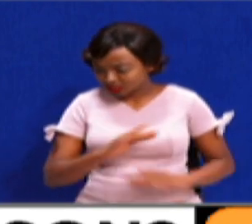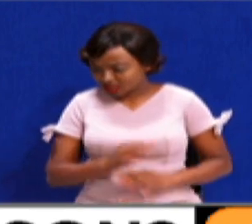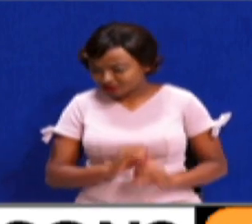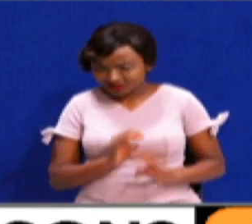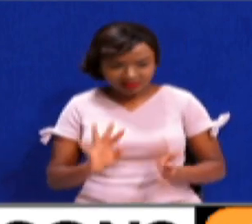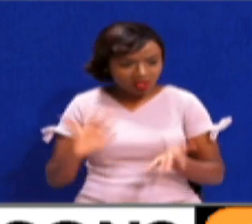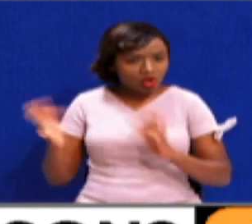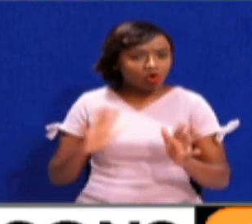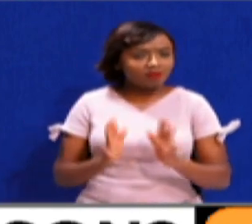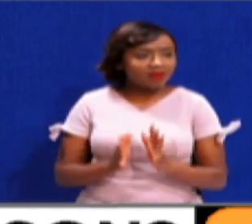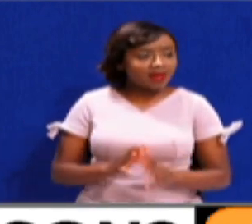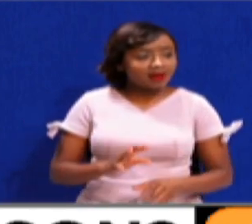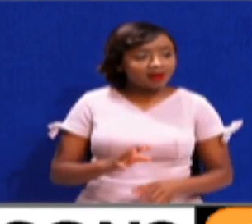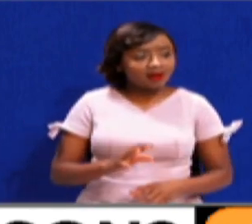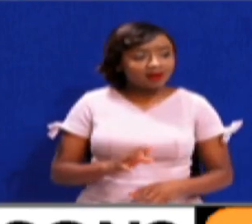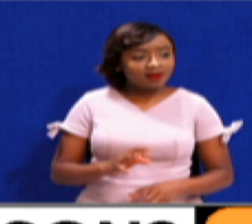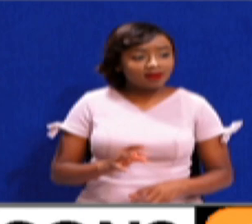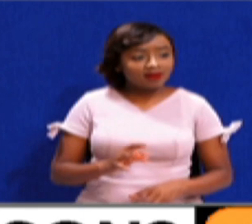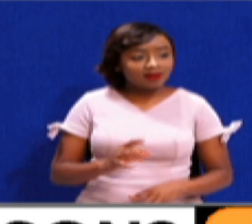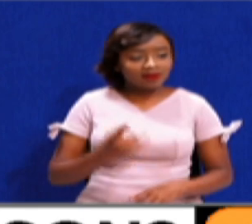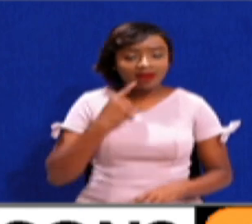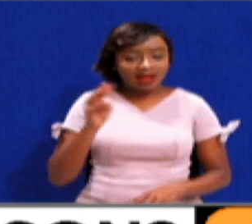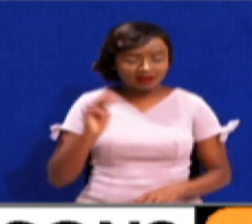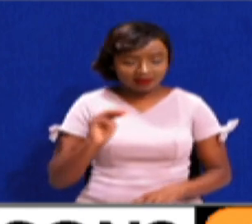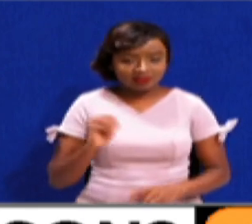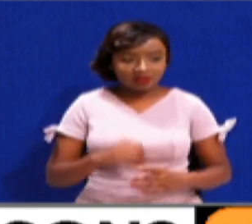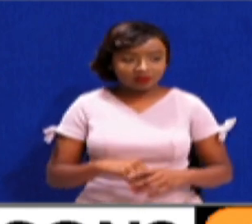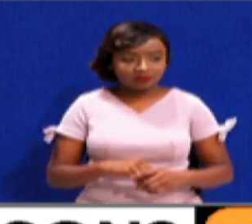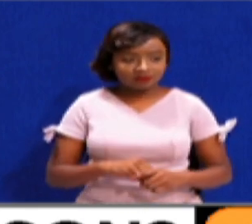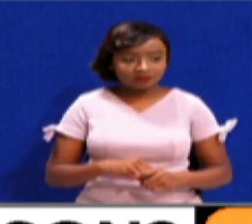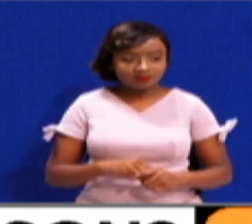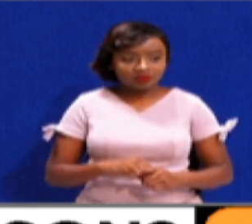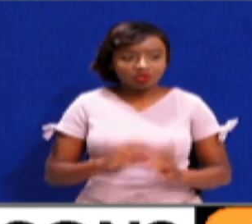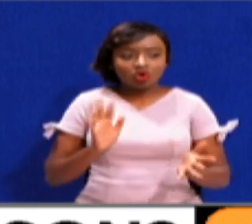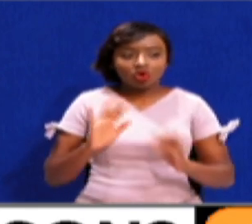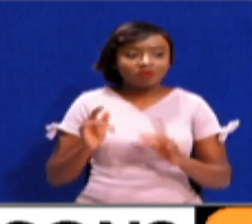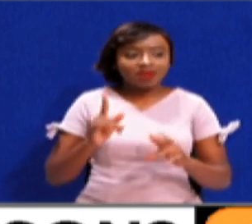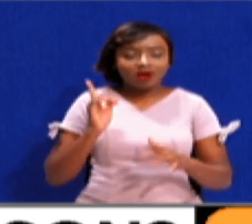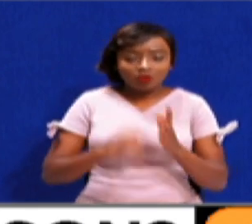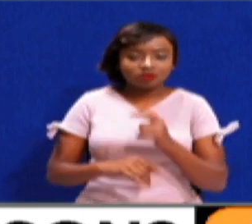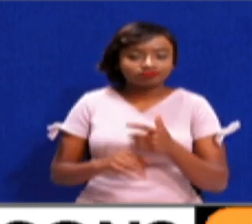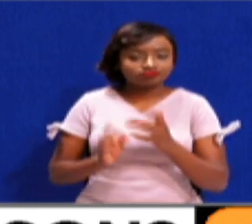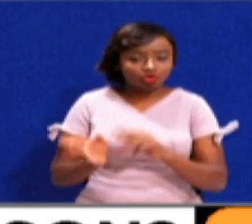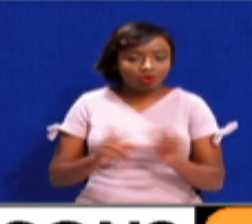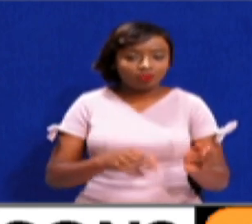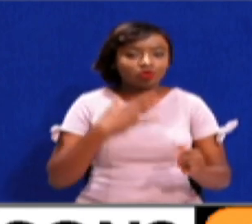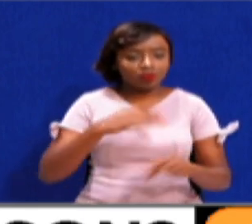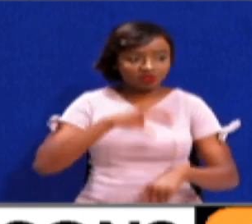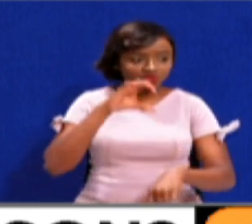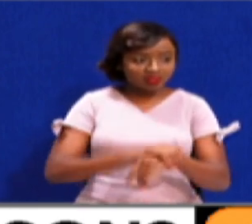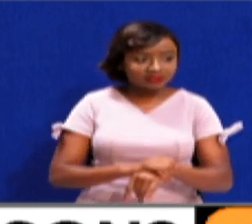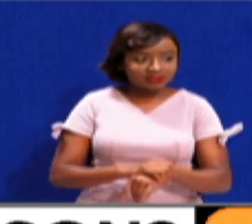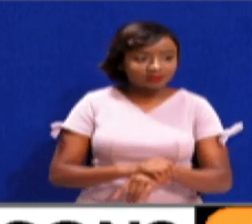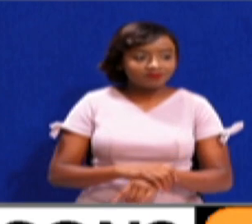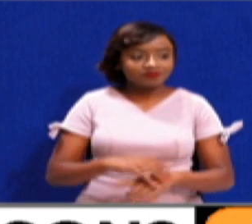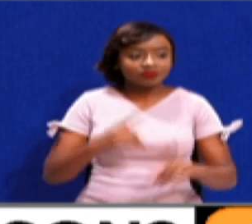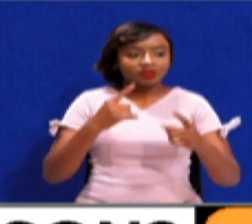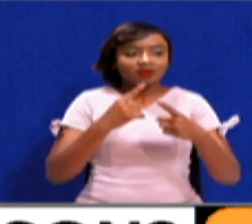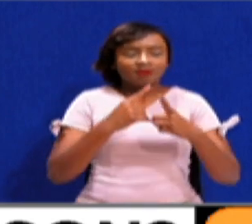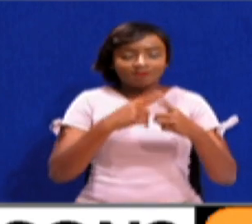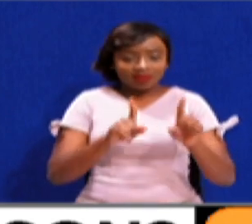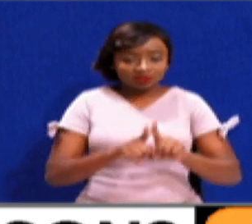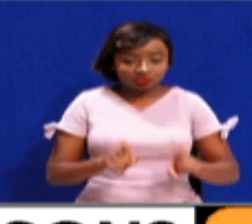that... about 100 million. 100 million. Yeah, 100 million shillings. Yeah. Compared to what they would ordinarily want to gain. And then, of course, there